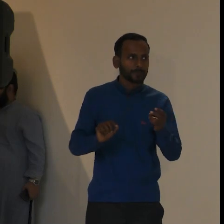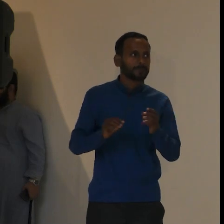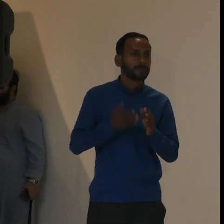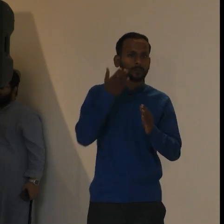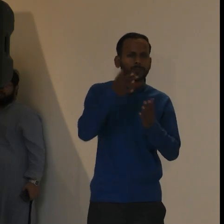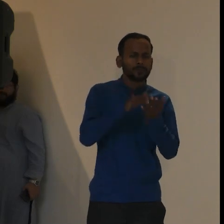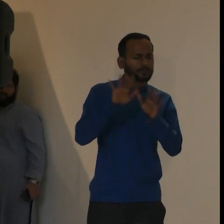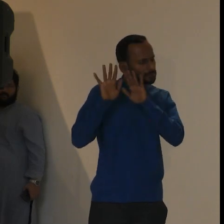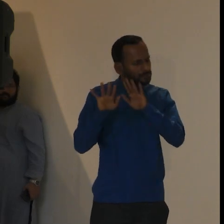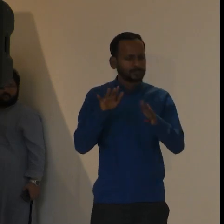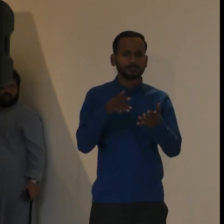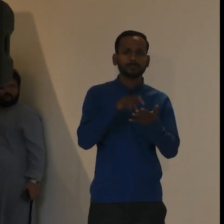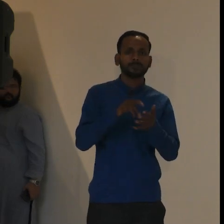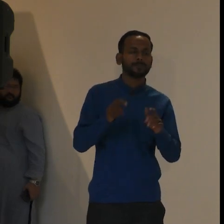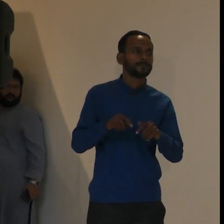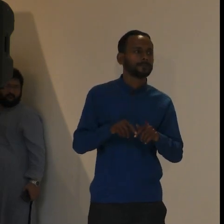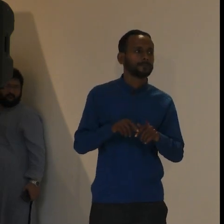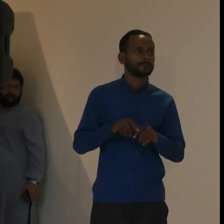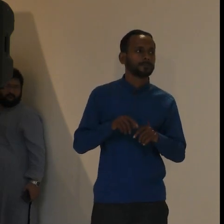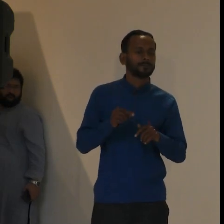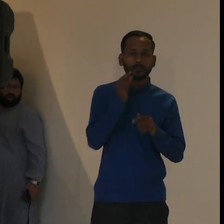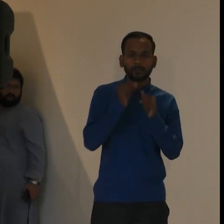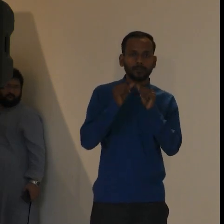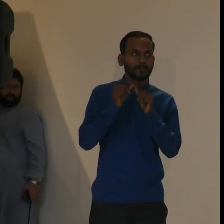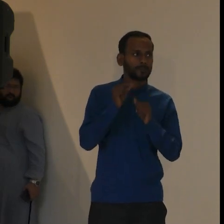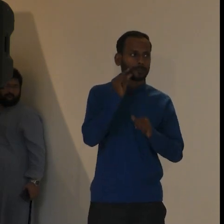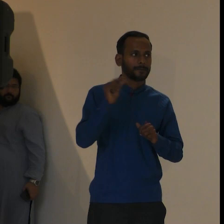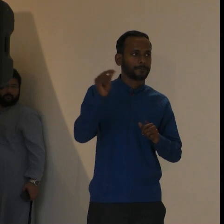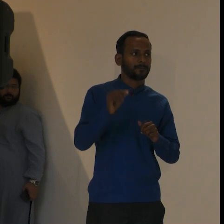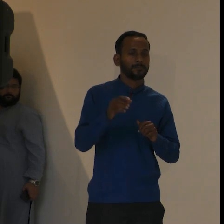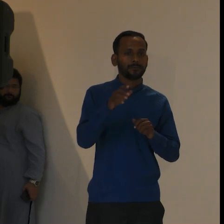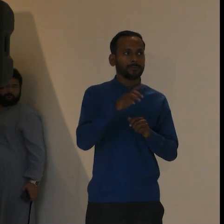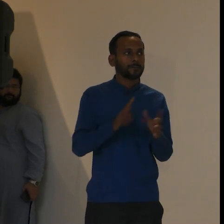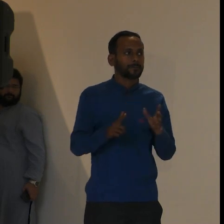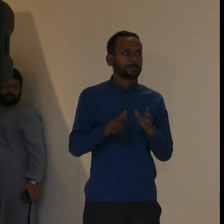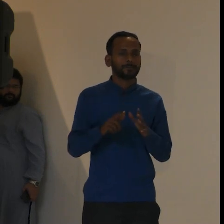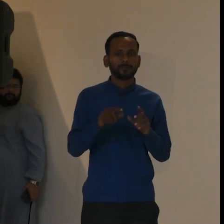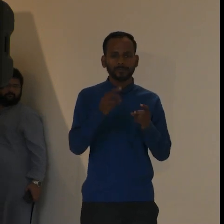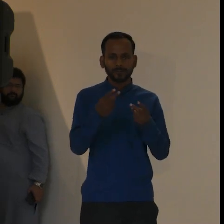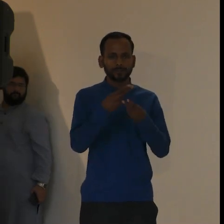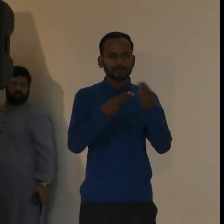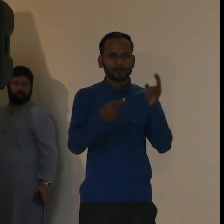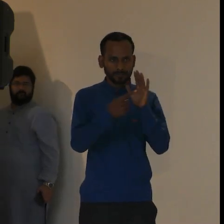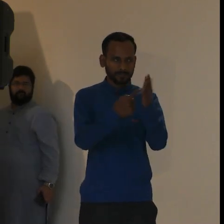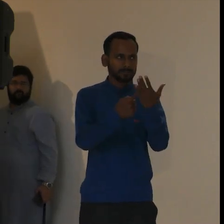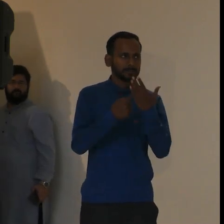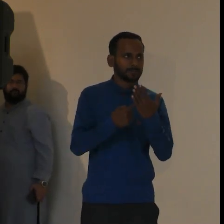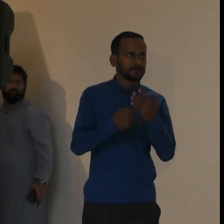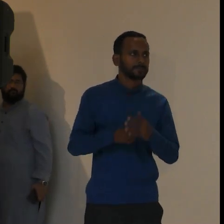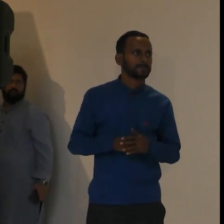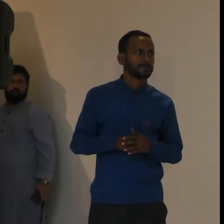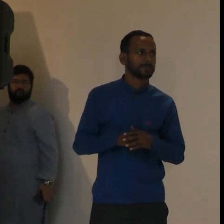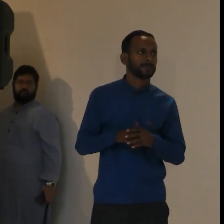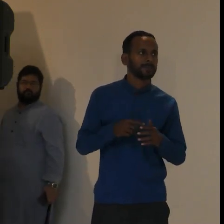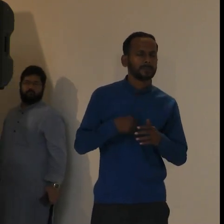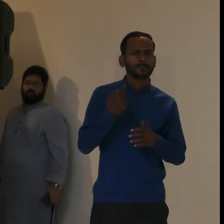live? I mean, clearly they left an impact on my uncle because he was scavenging around the barracks for matchboxes, right? So I